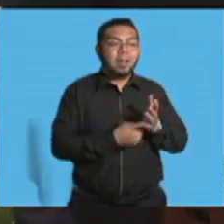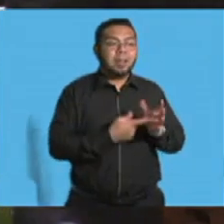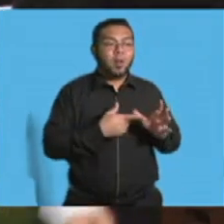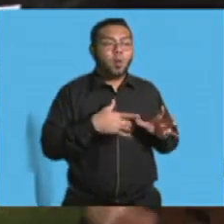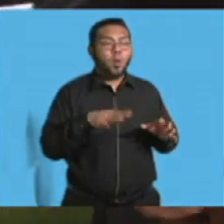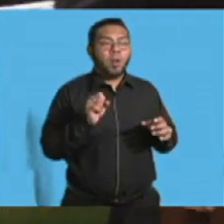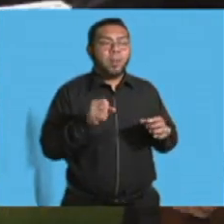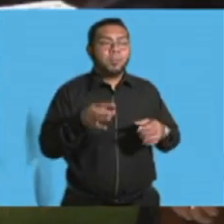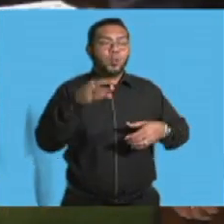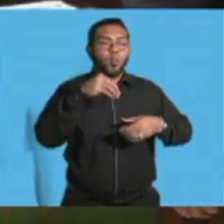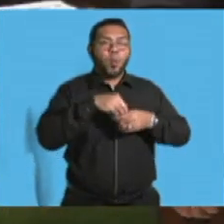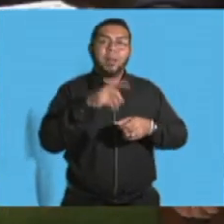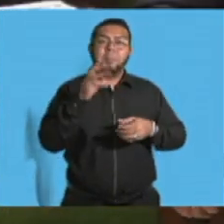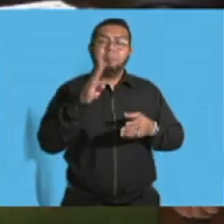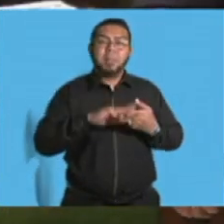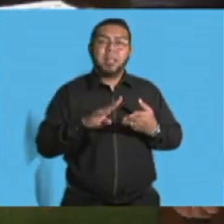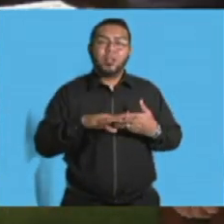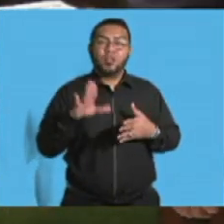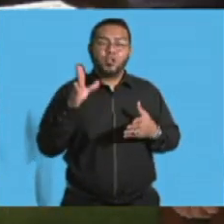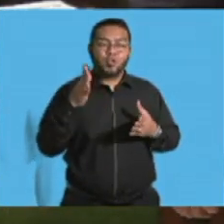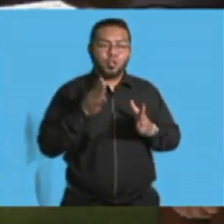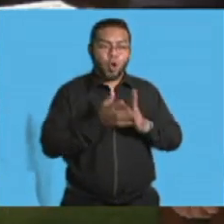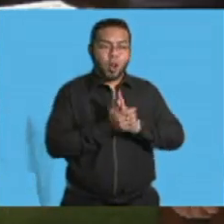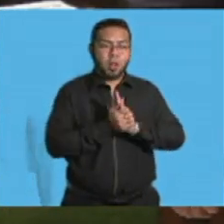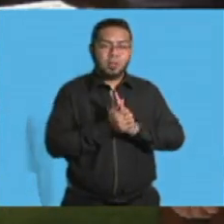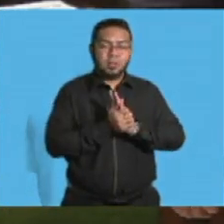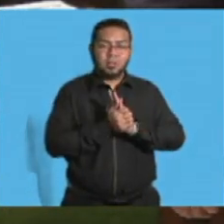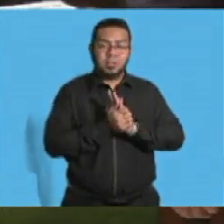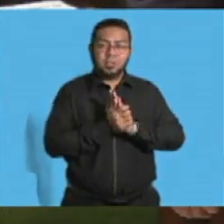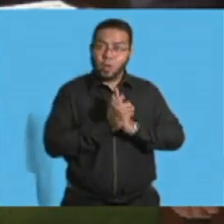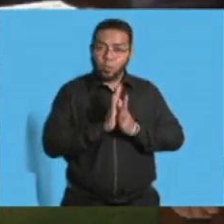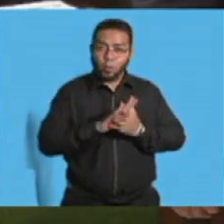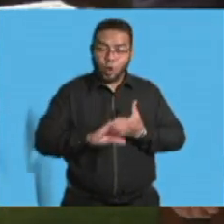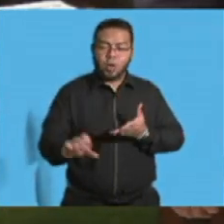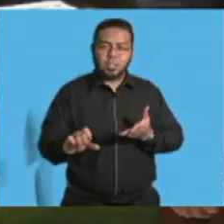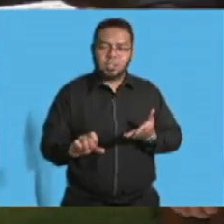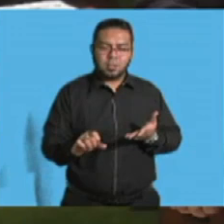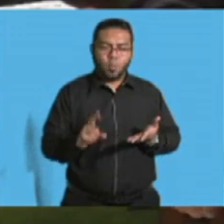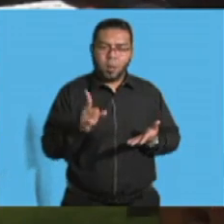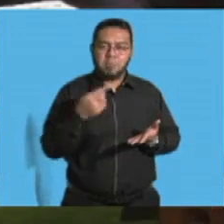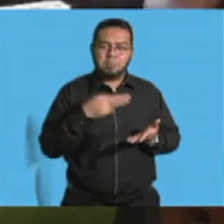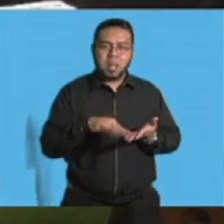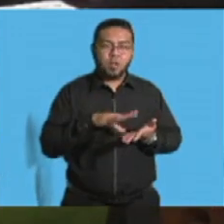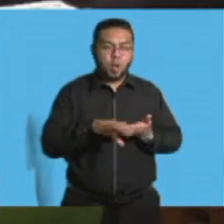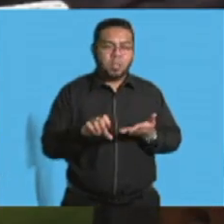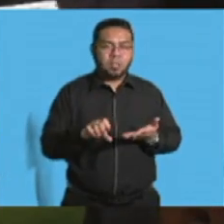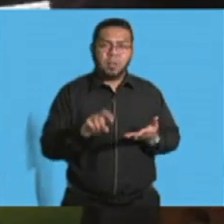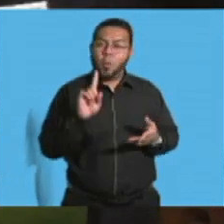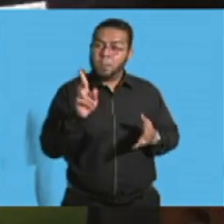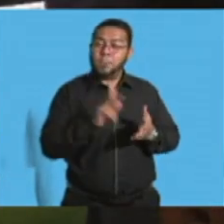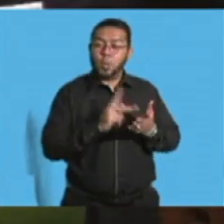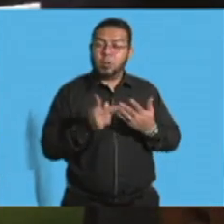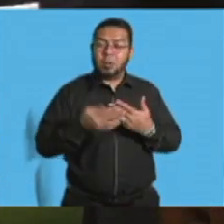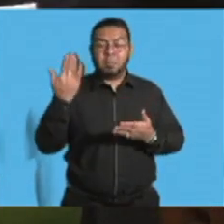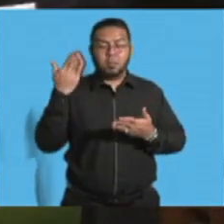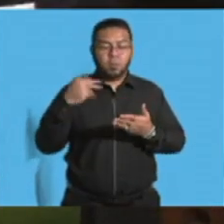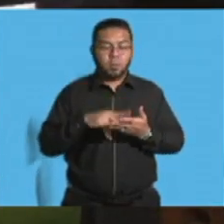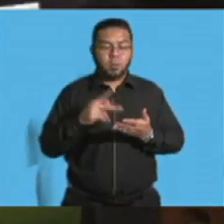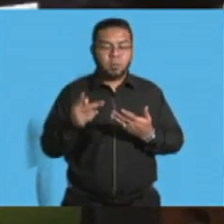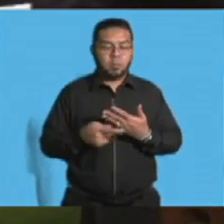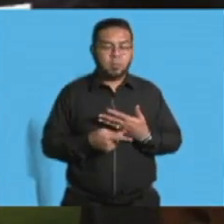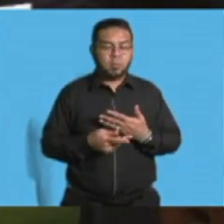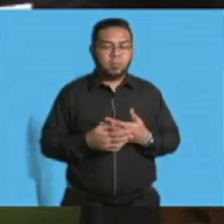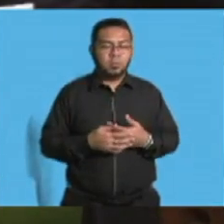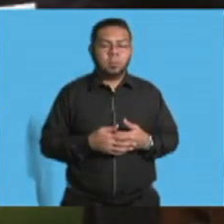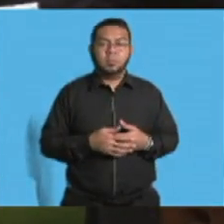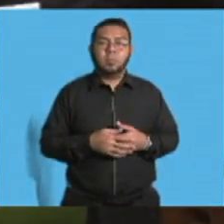$1 million. We changed this. Previously it used to be that if it was a project less